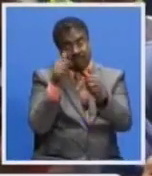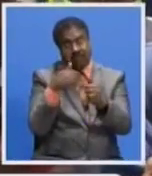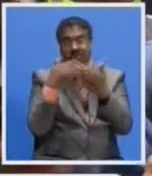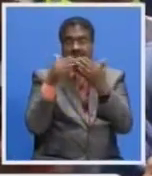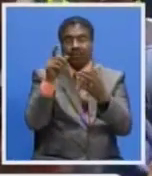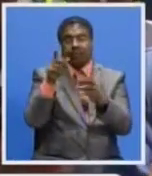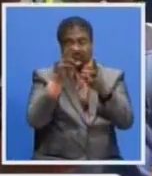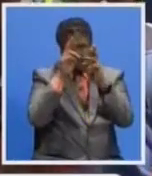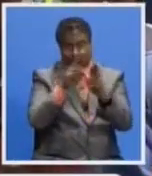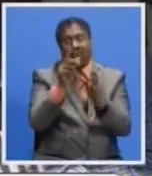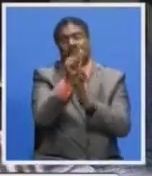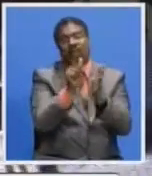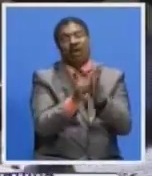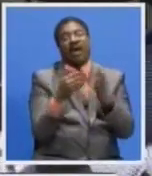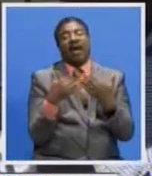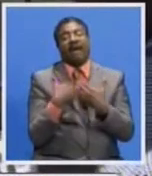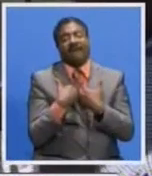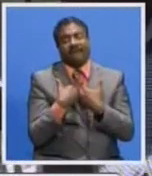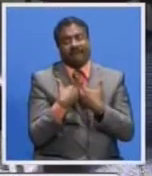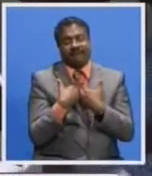Lero liangu fianyeko. So